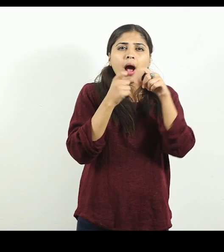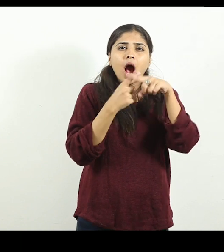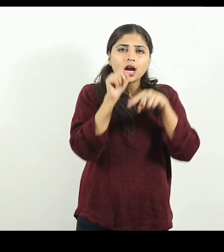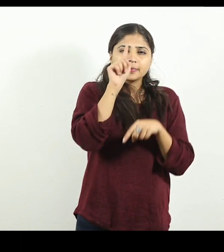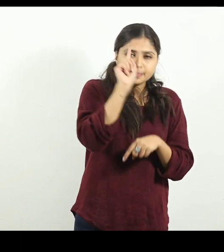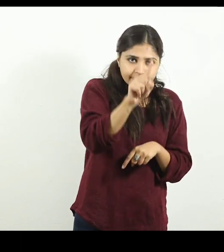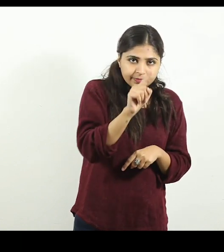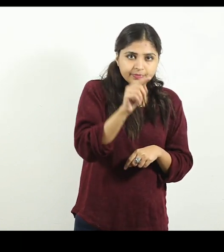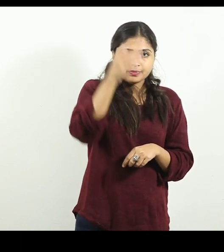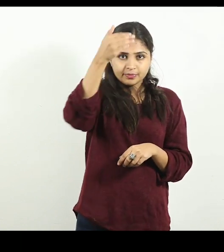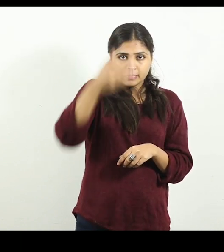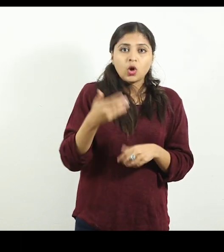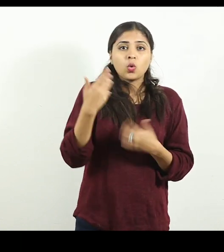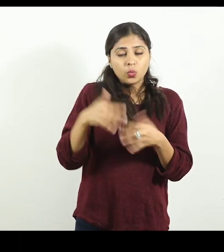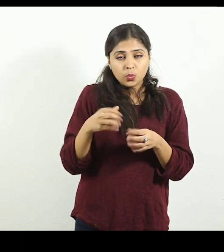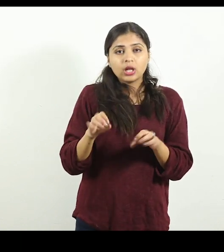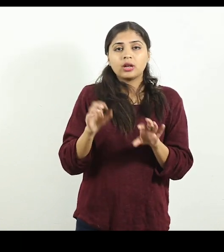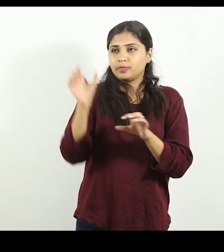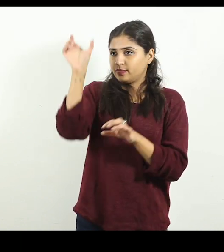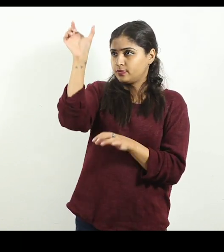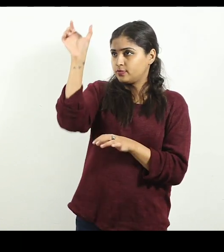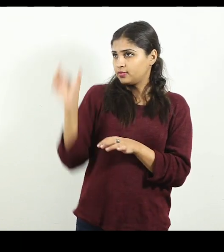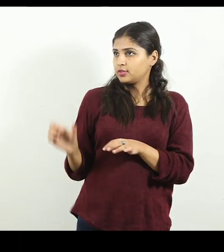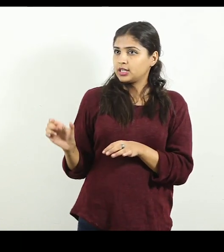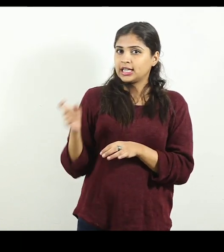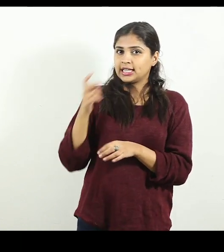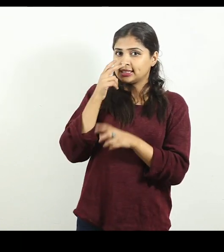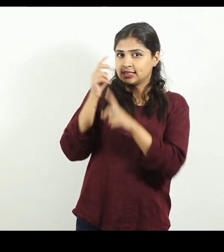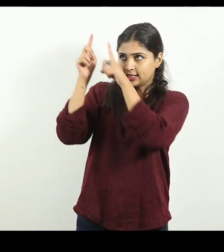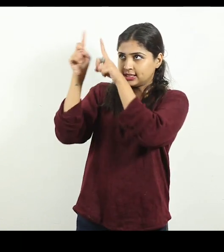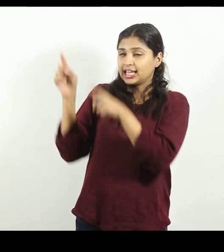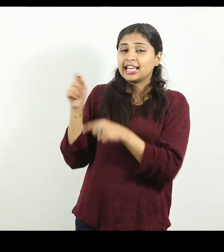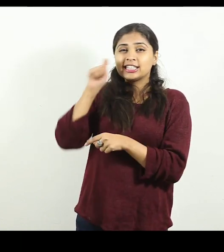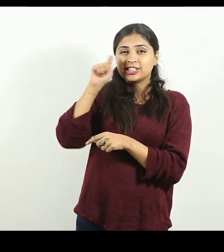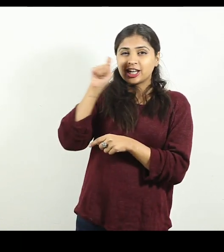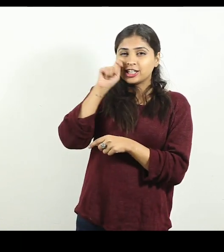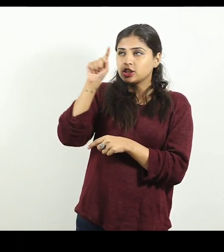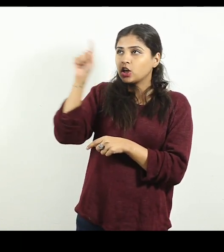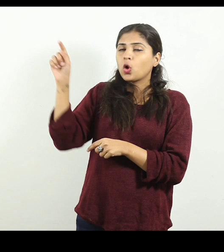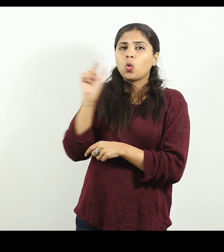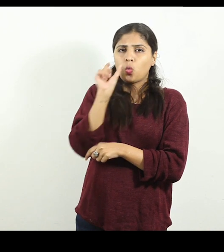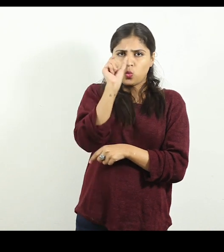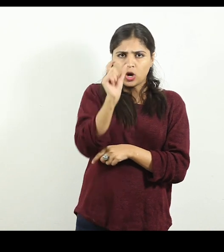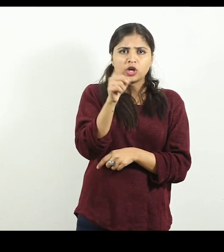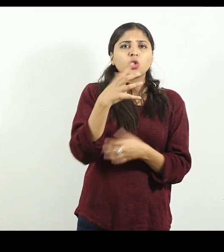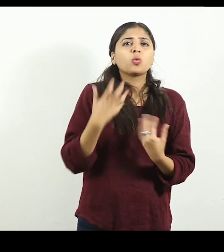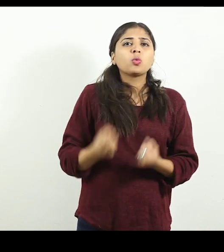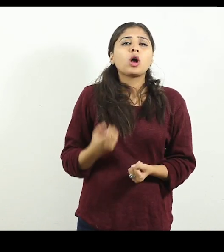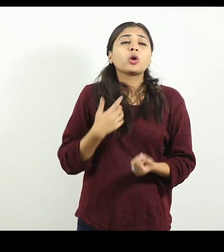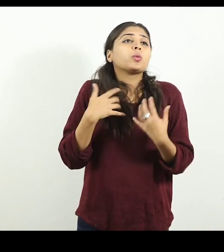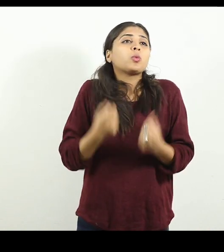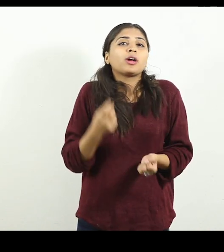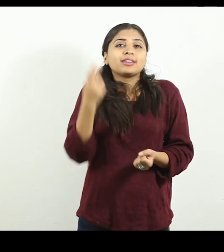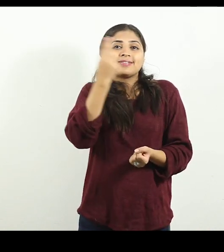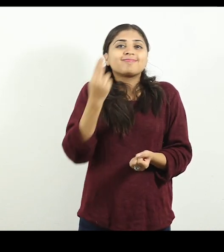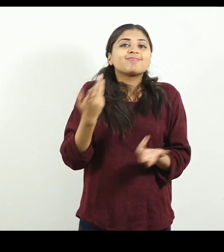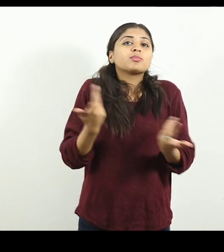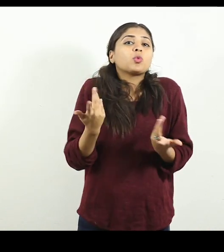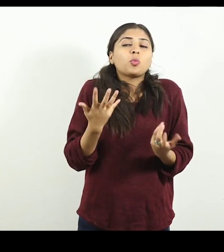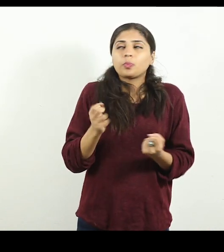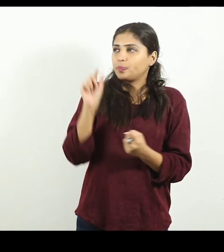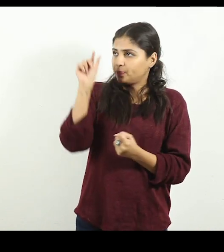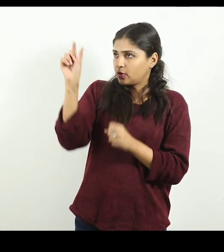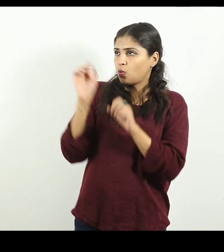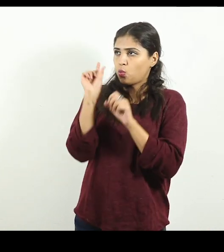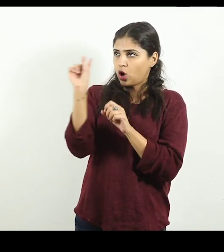A clip art task pane will appear on the right of your screen In the search box, type a word or phrase